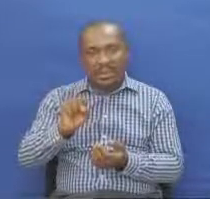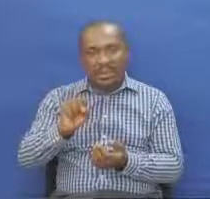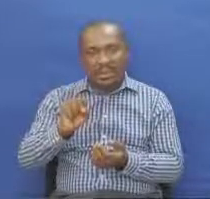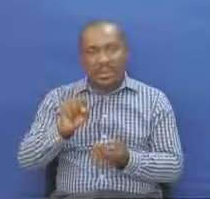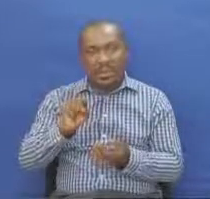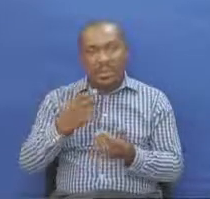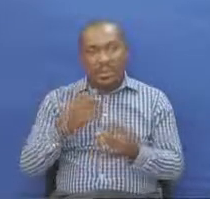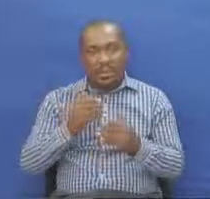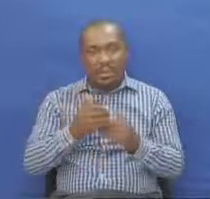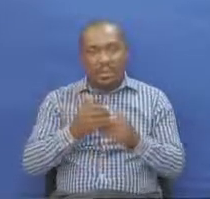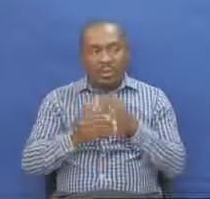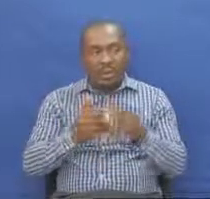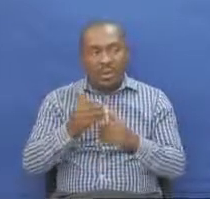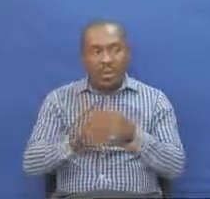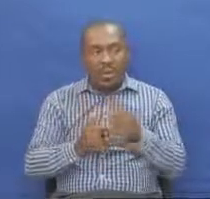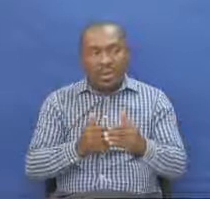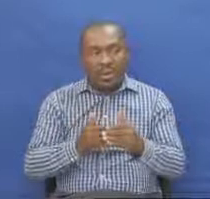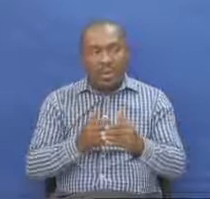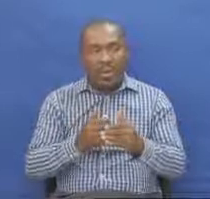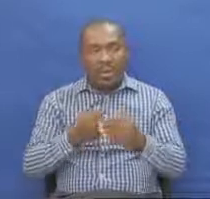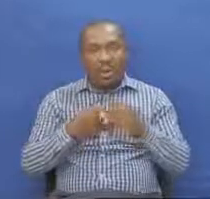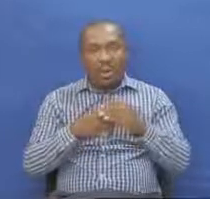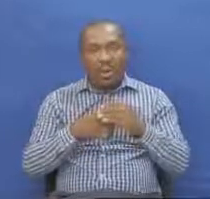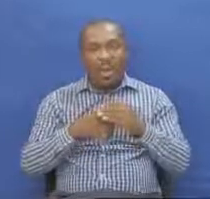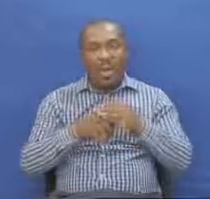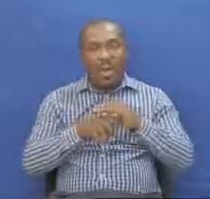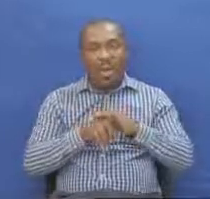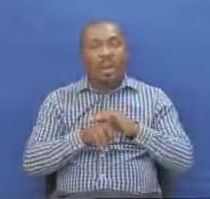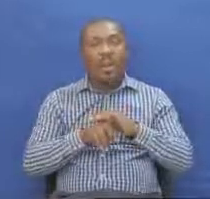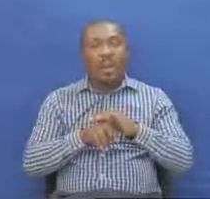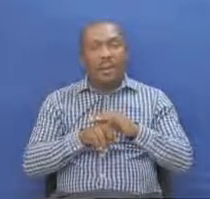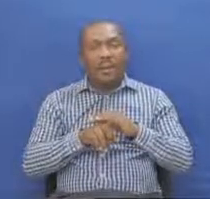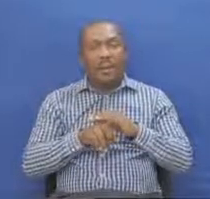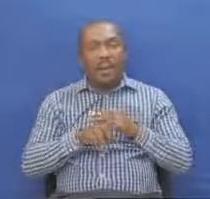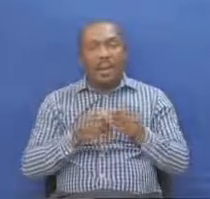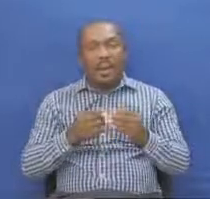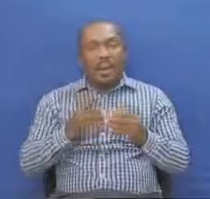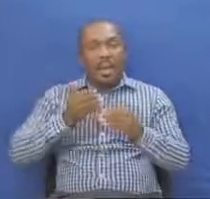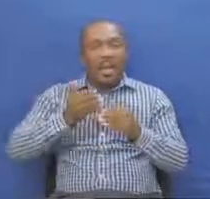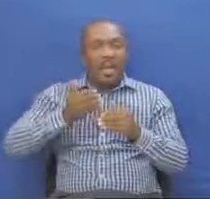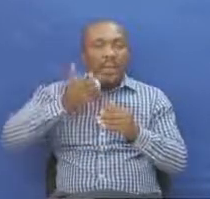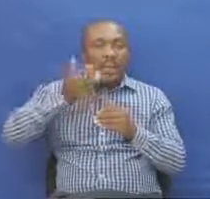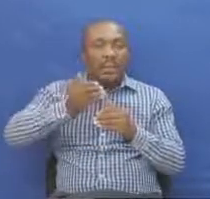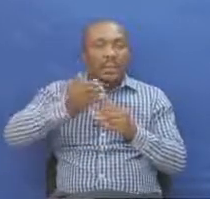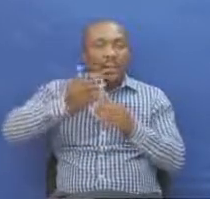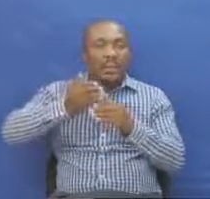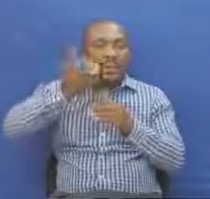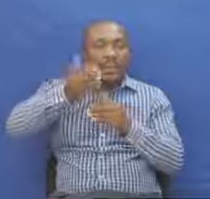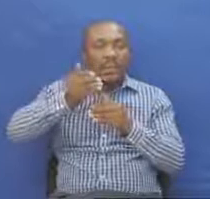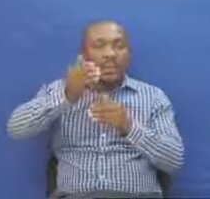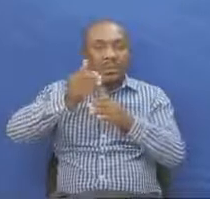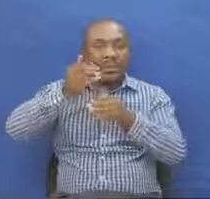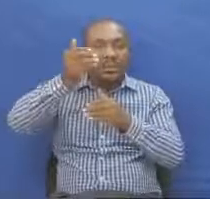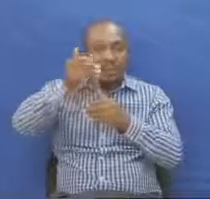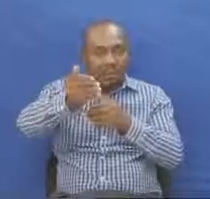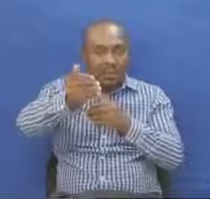Growth occurs in a series. We say it occurs in a